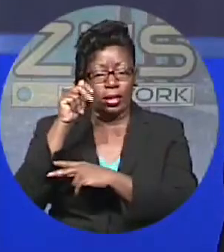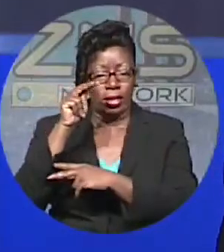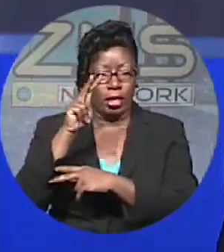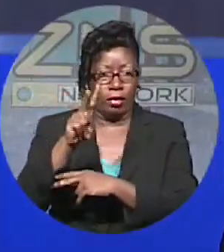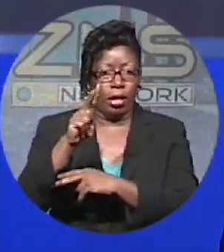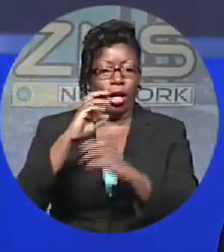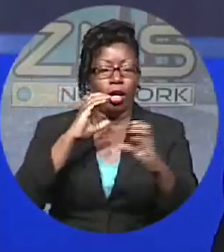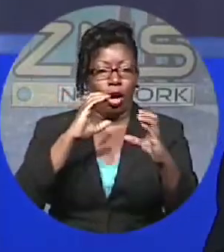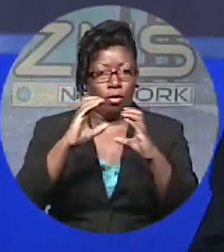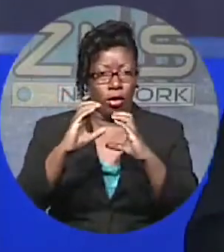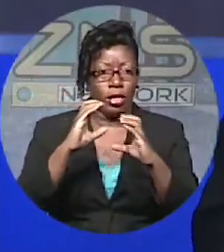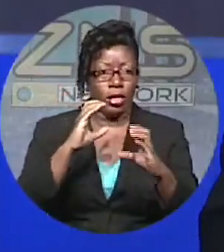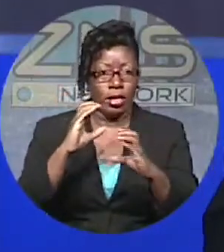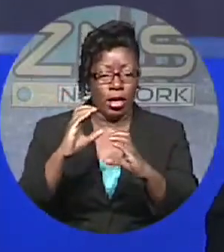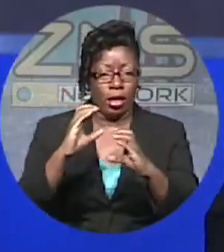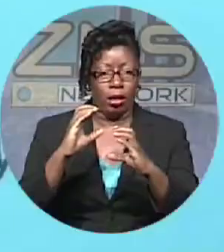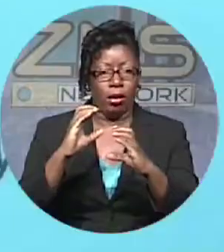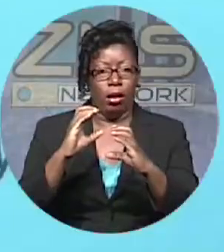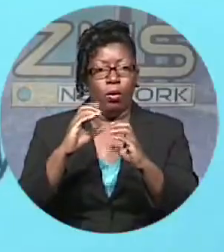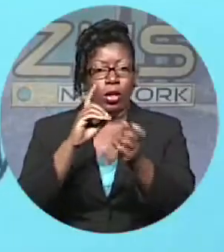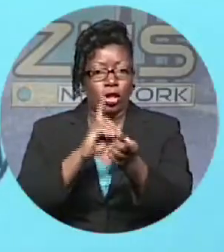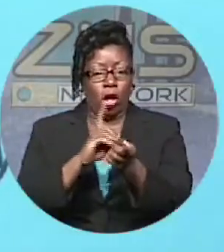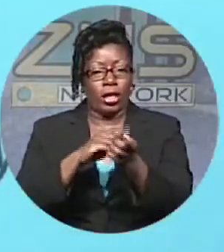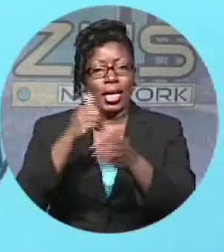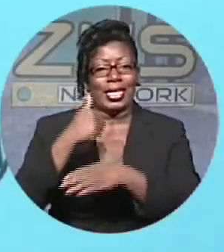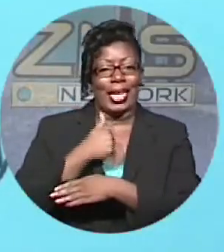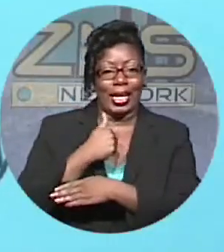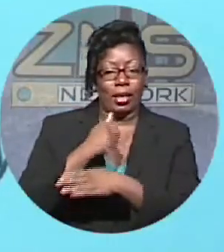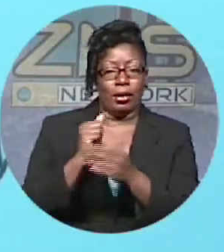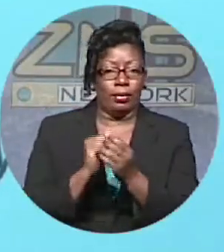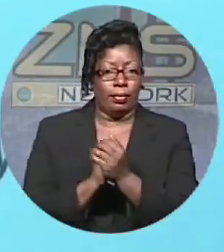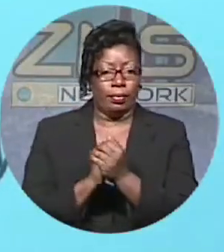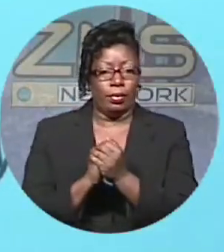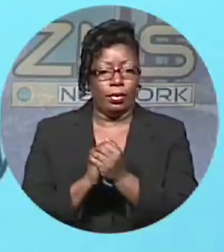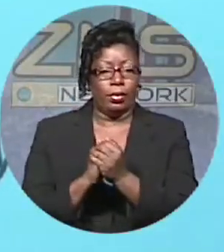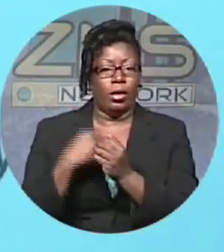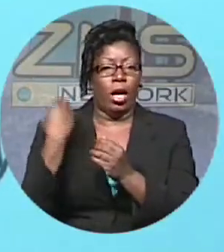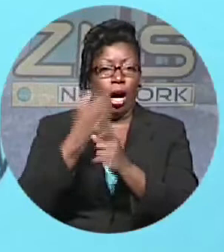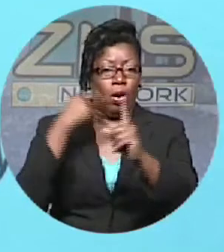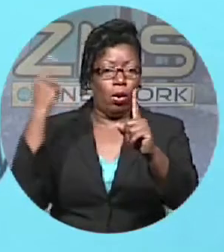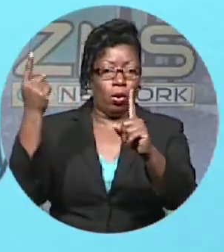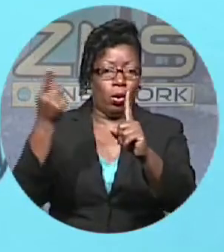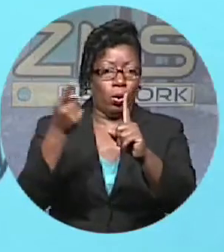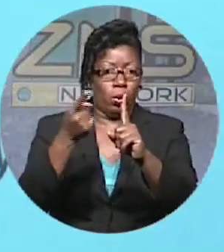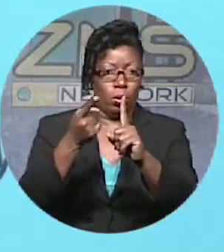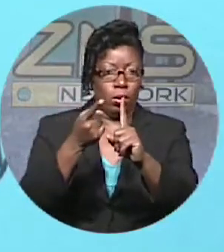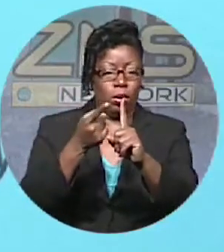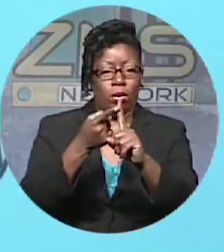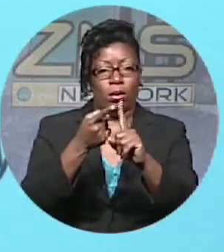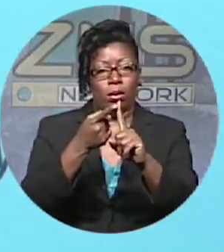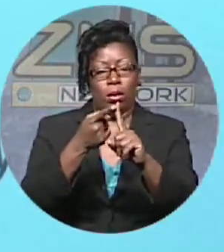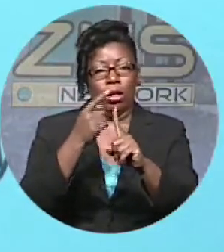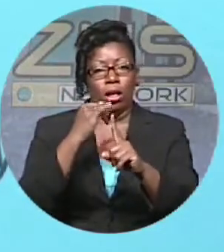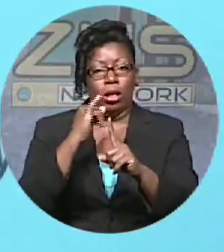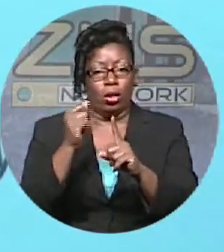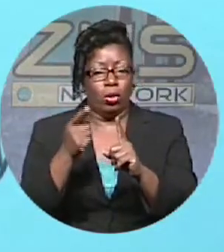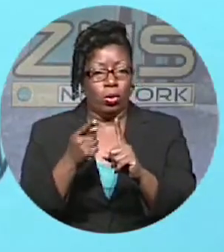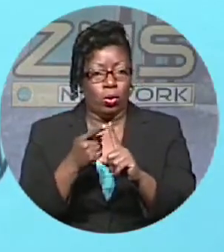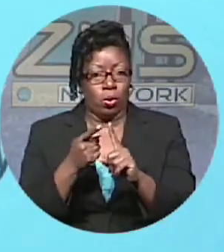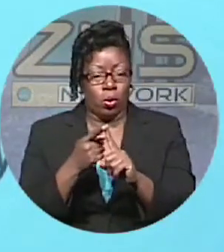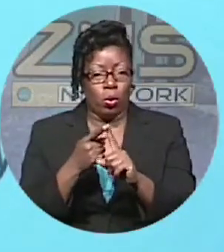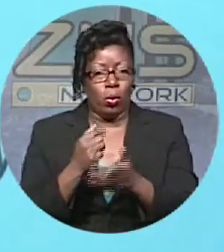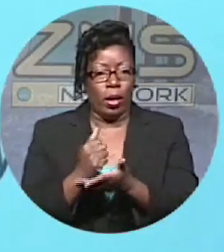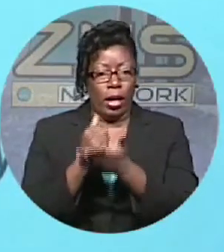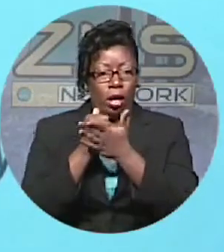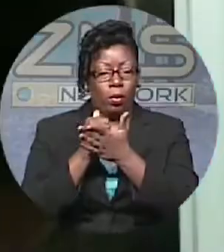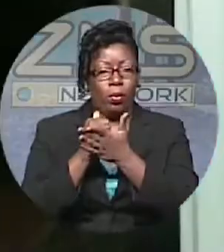with physicians in Canada. Our goal is simple: to close the gap in the assessment and care of children with cancer and